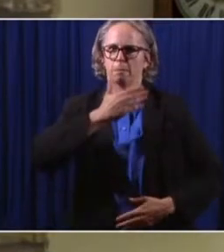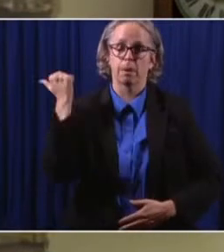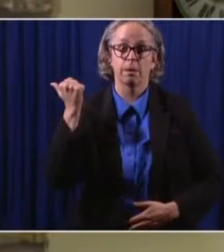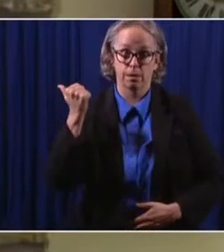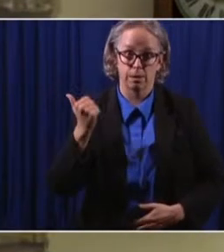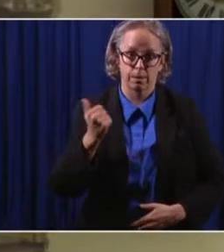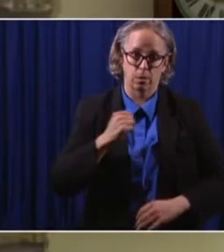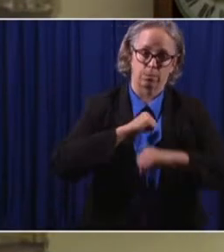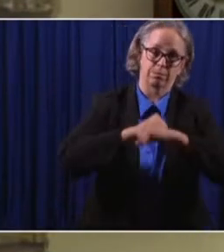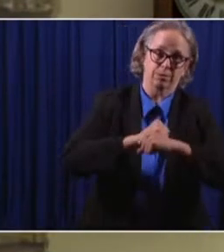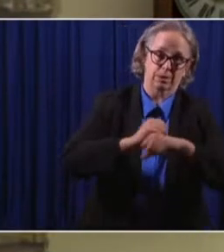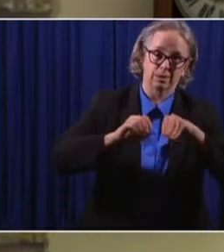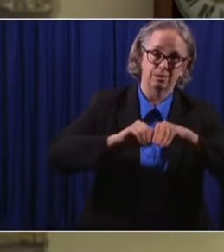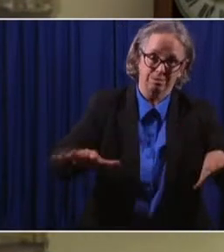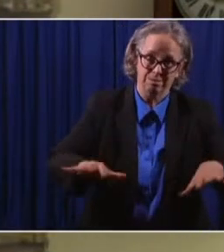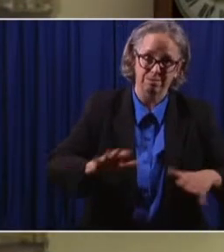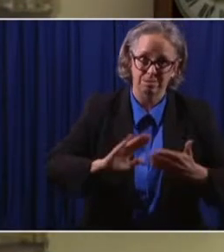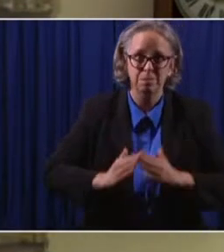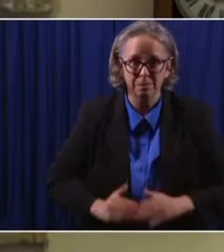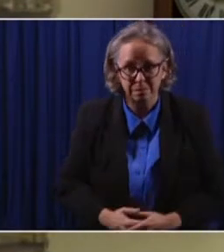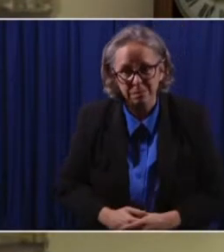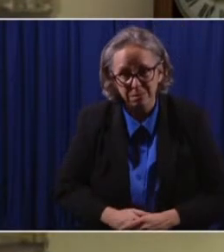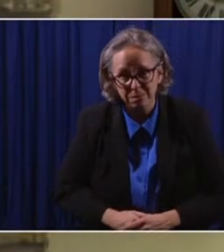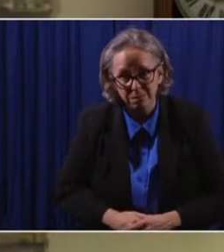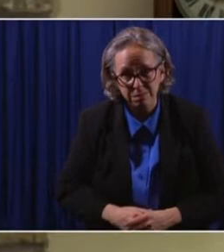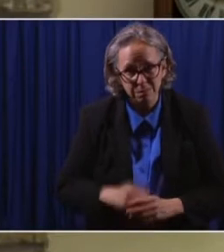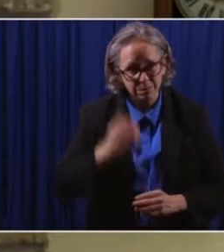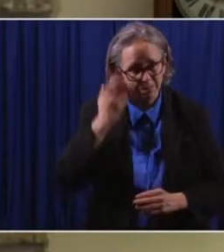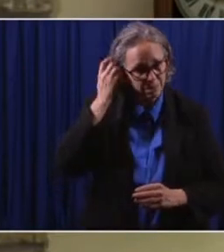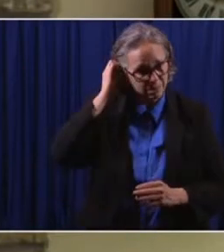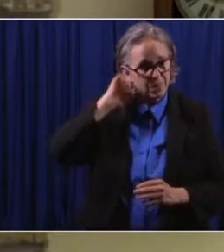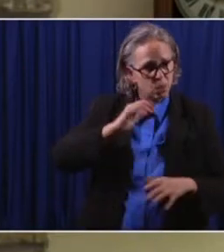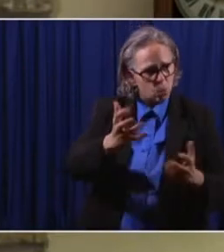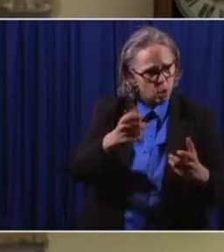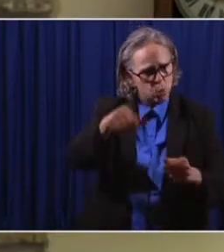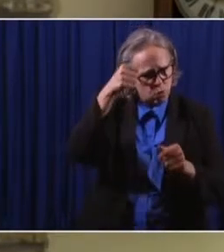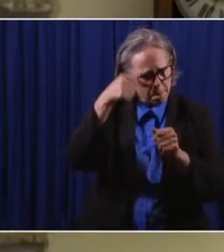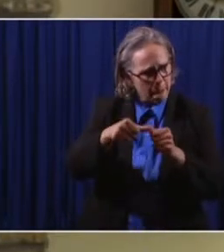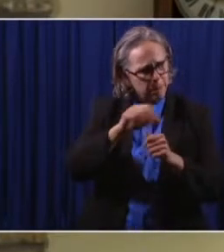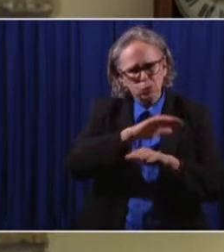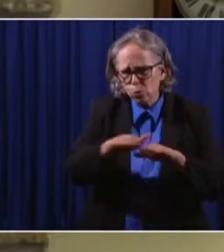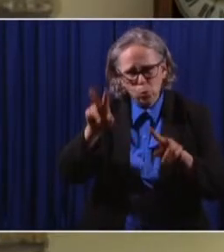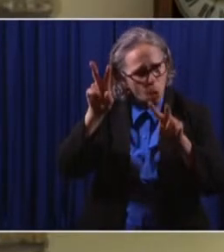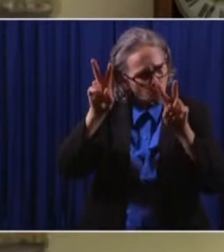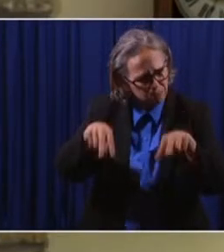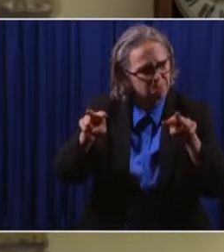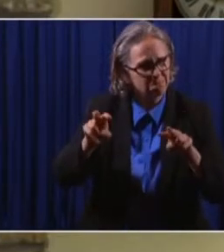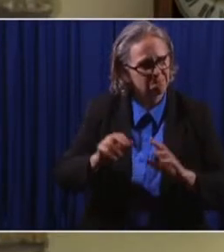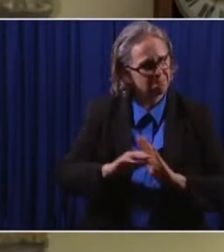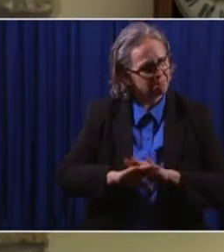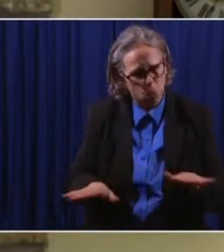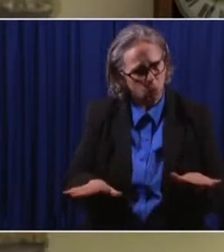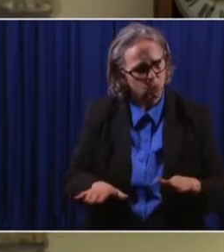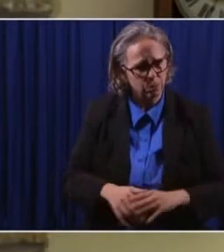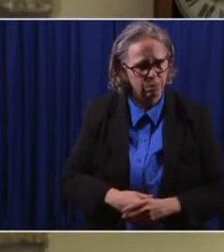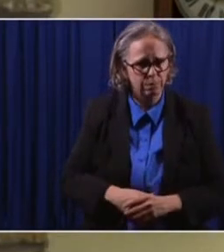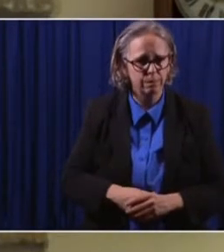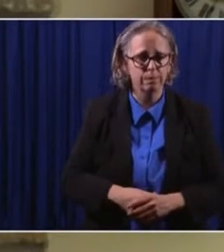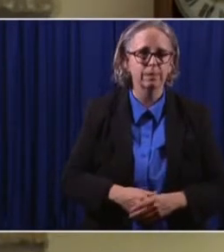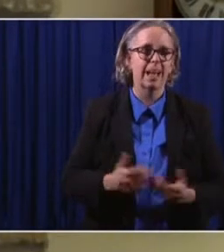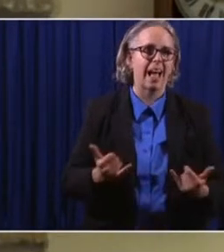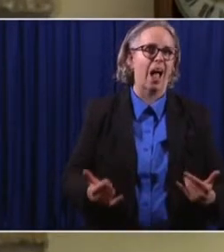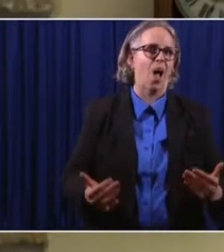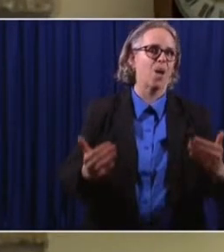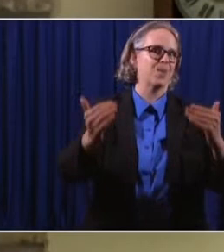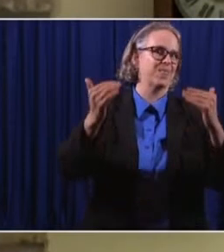just because of what we're seeing in the community. Let's turn to our colleges. In July, we put out our guidance